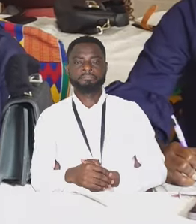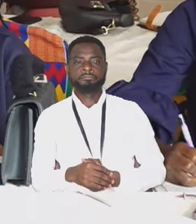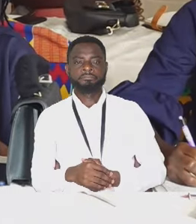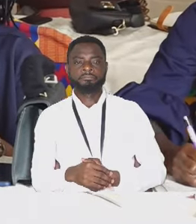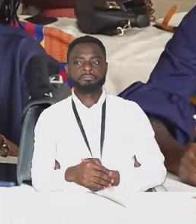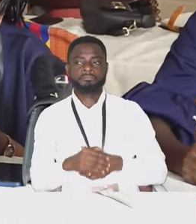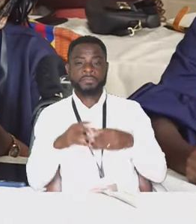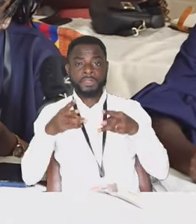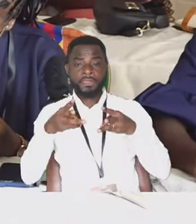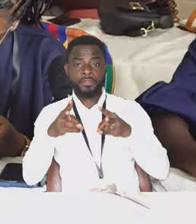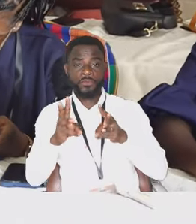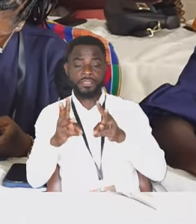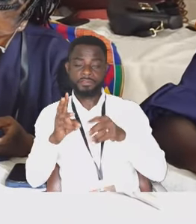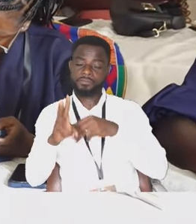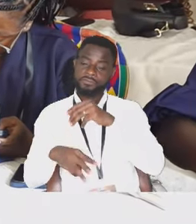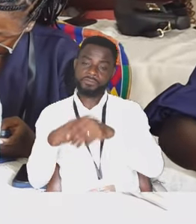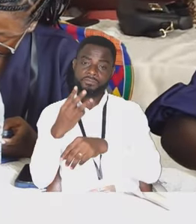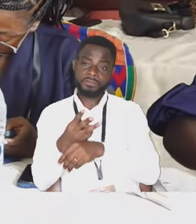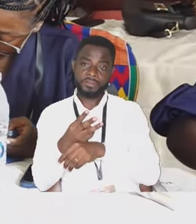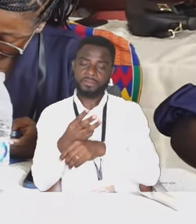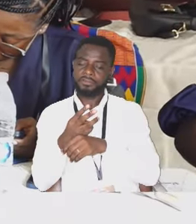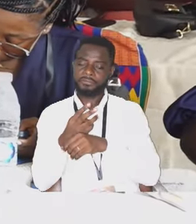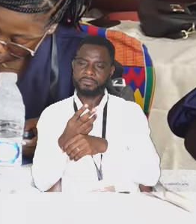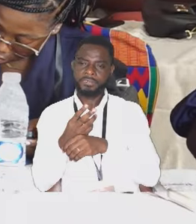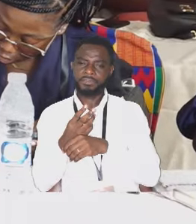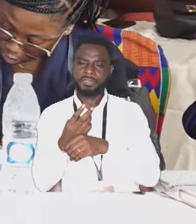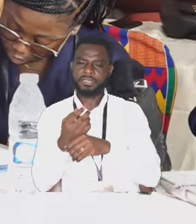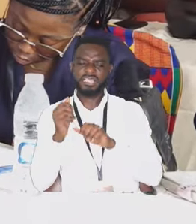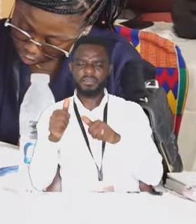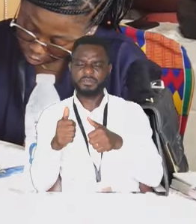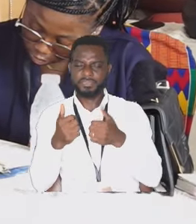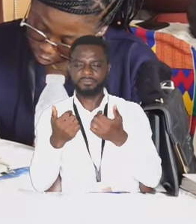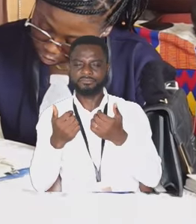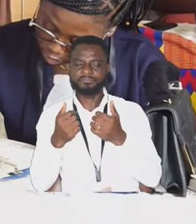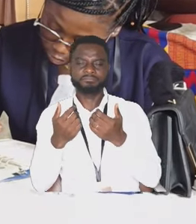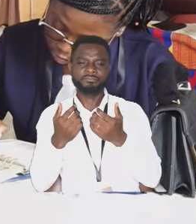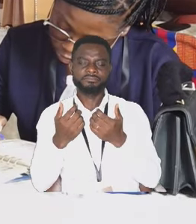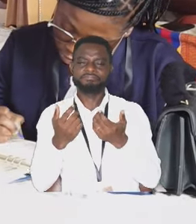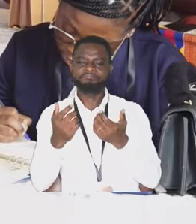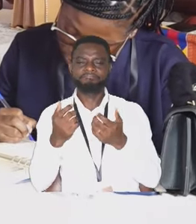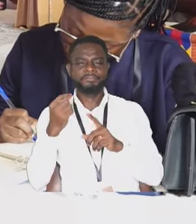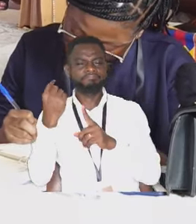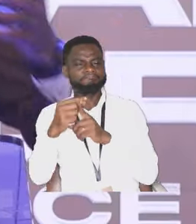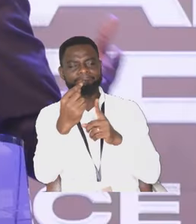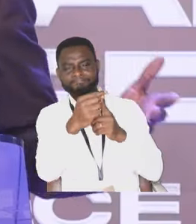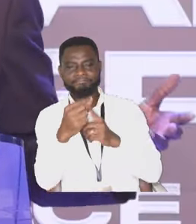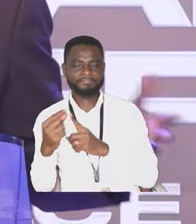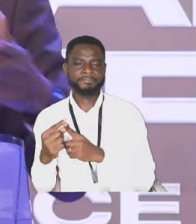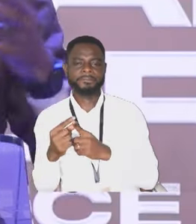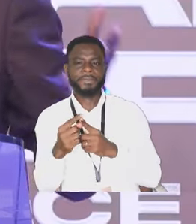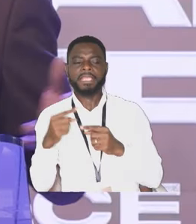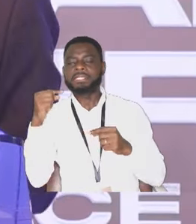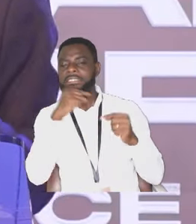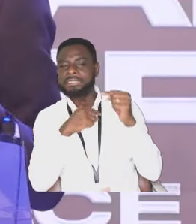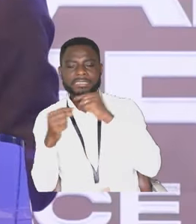The ways of the world could be something they call propaganda, could be something they call this, could be something they call lies